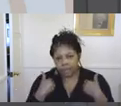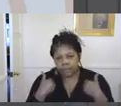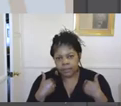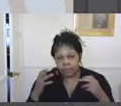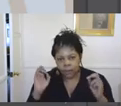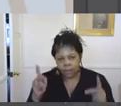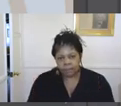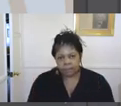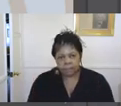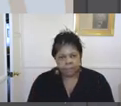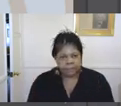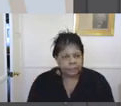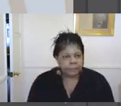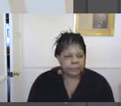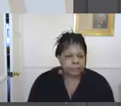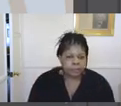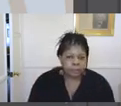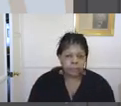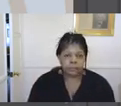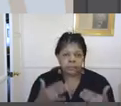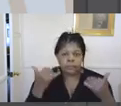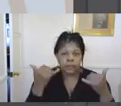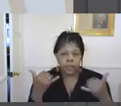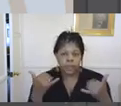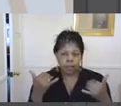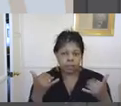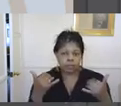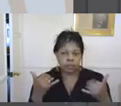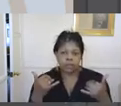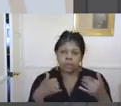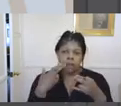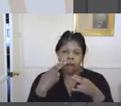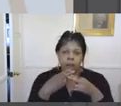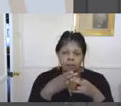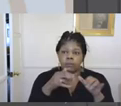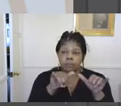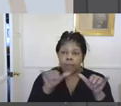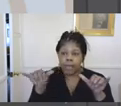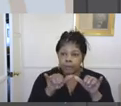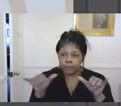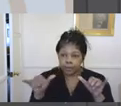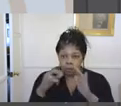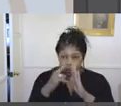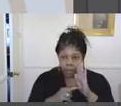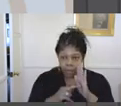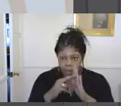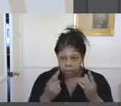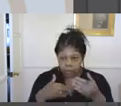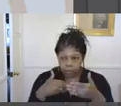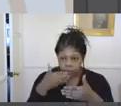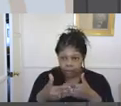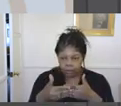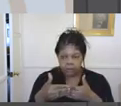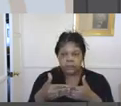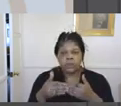Okay. Now this is what we call the pattern brush. And the next step is that we're gonna create our own